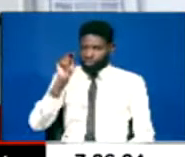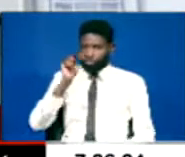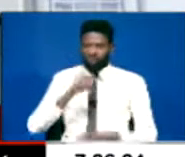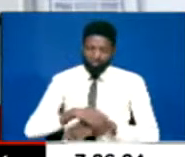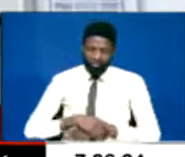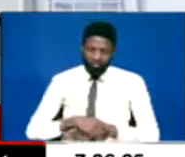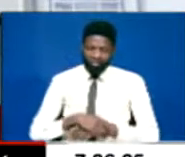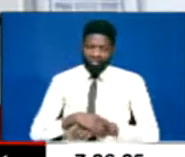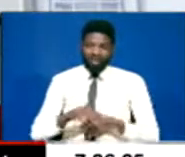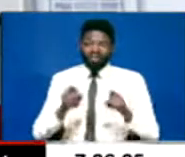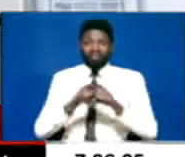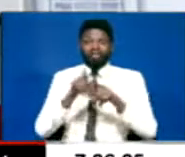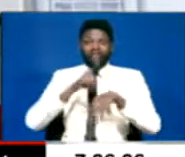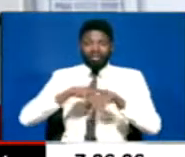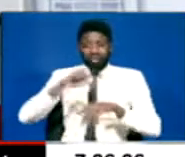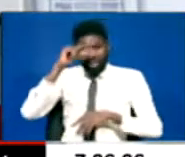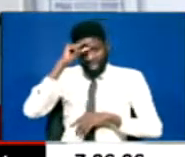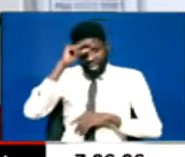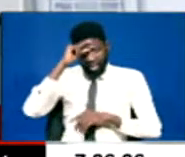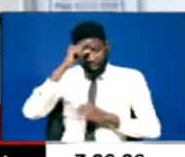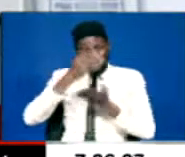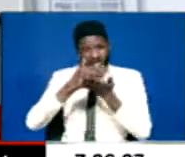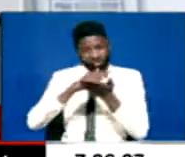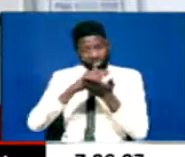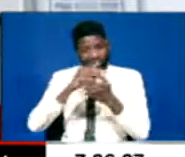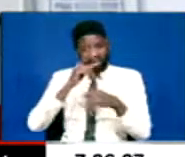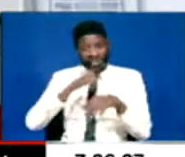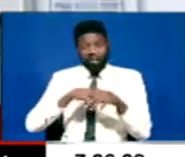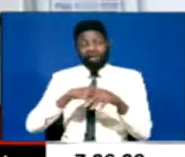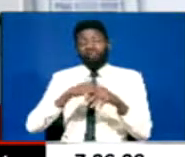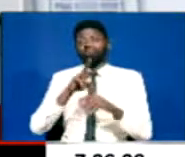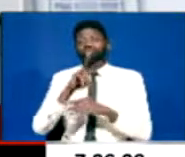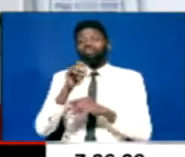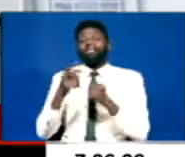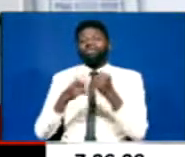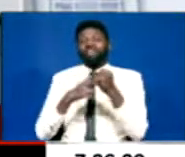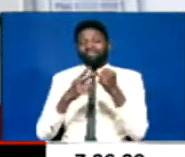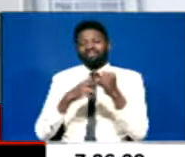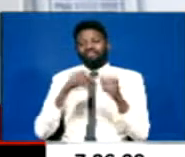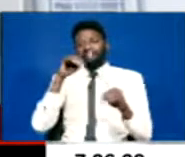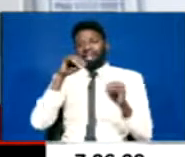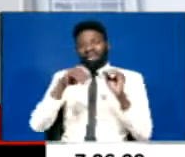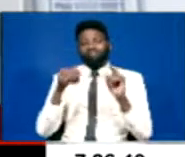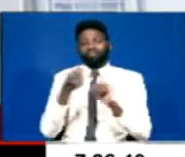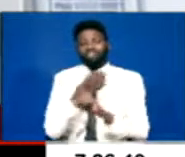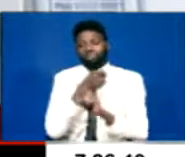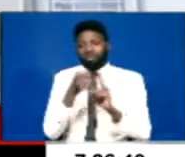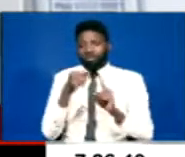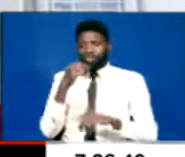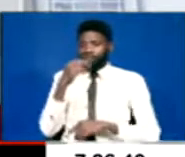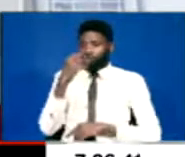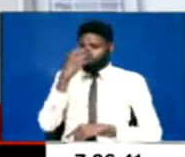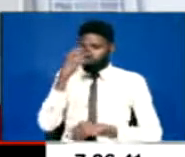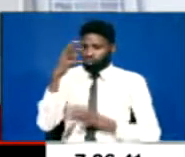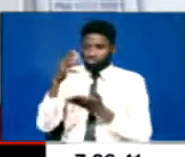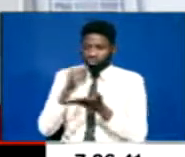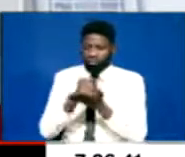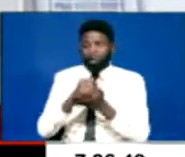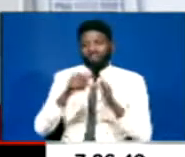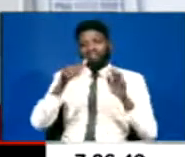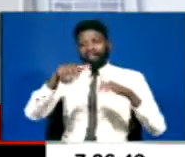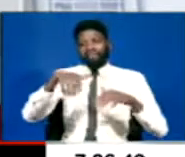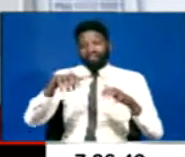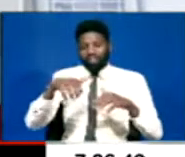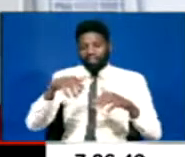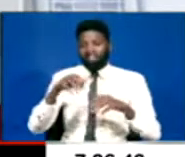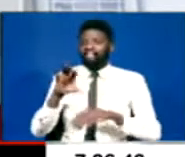government that followed the disputed 2007 presidential election, Ruto was appointed to head the Agriculture Ministry in 2008,